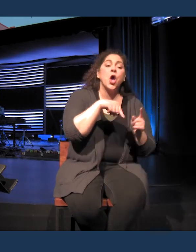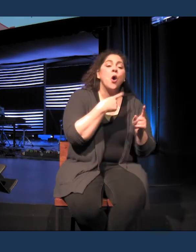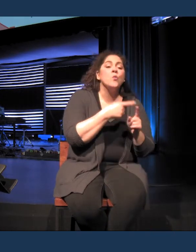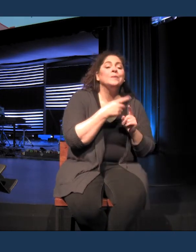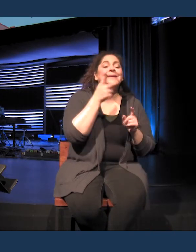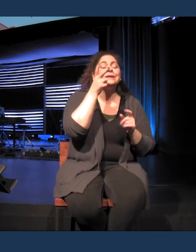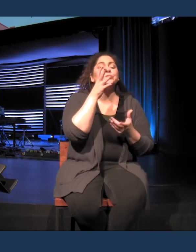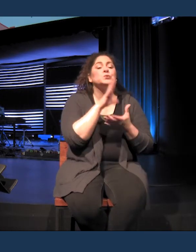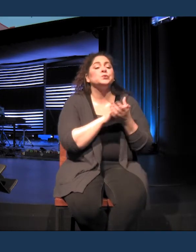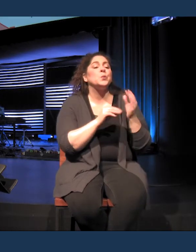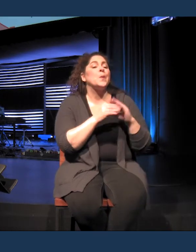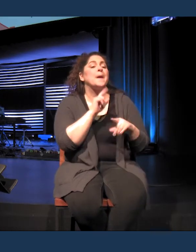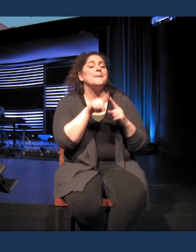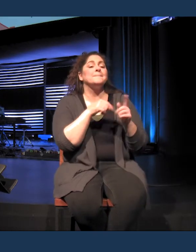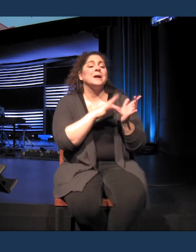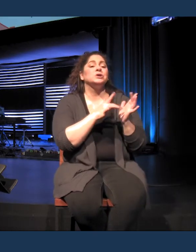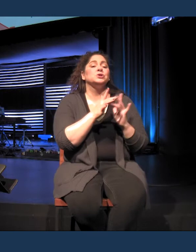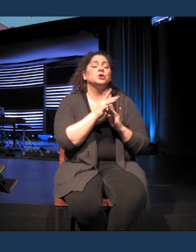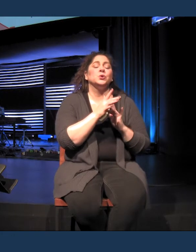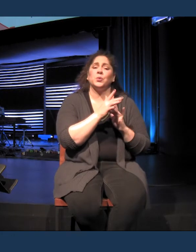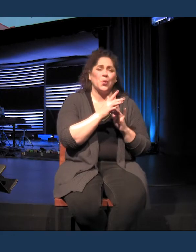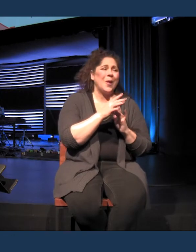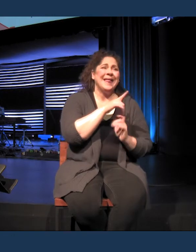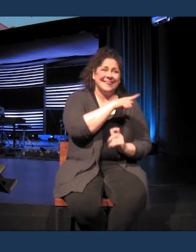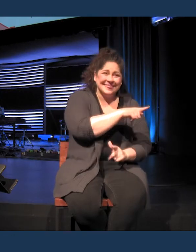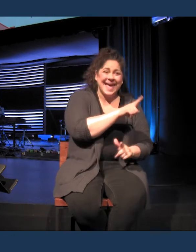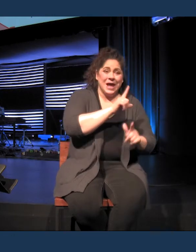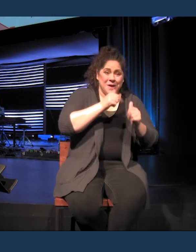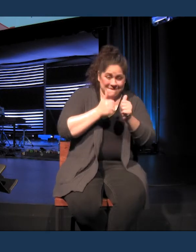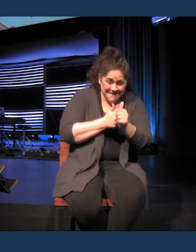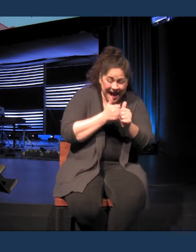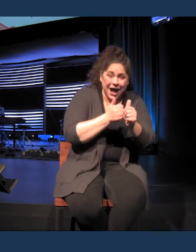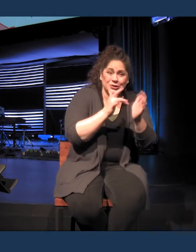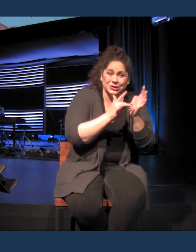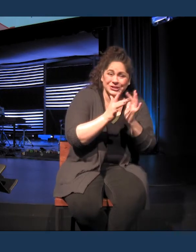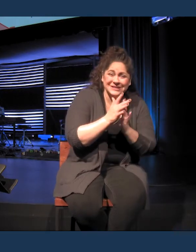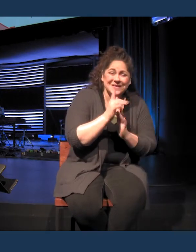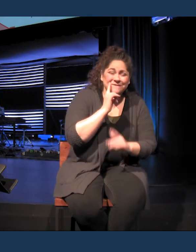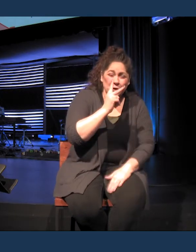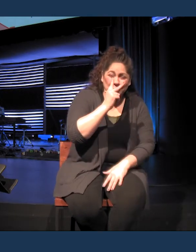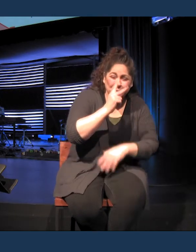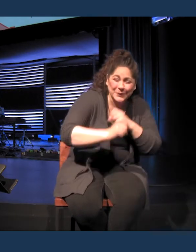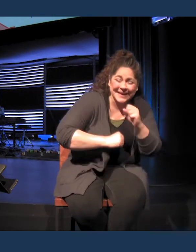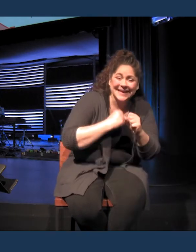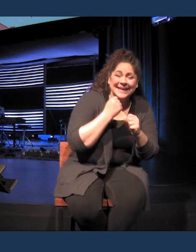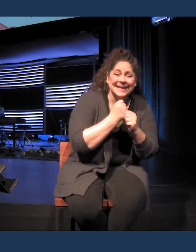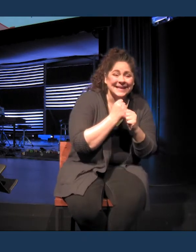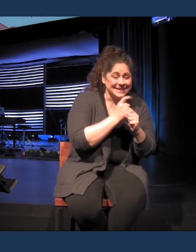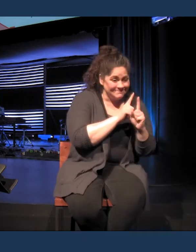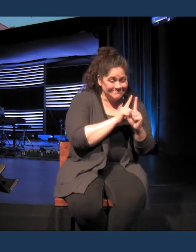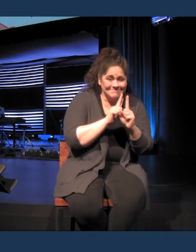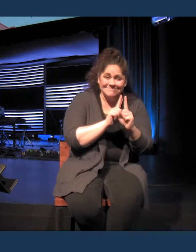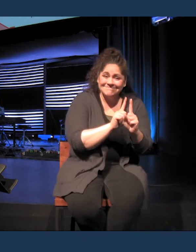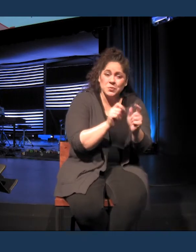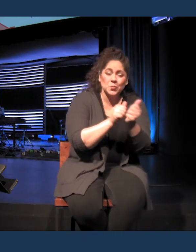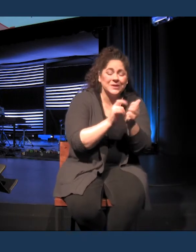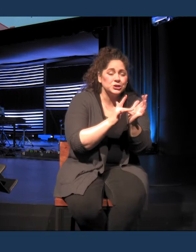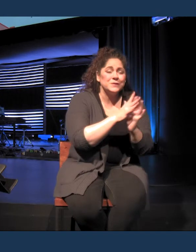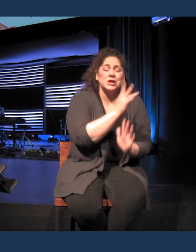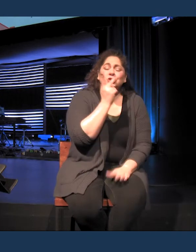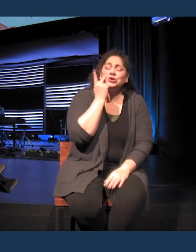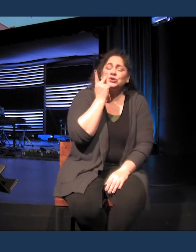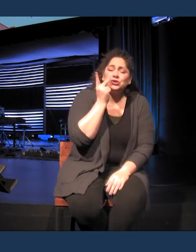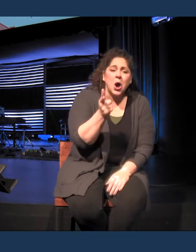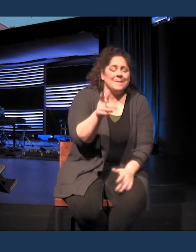They walked with him. For about 3 years, they would have seen Jesus with their own eyes. They would